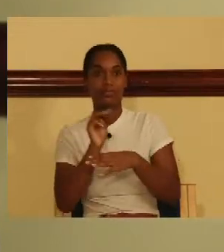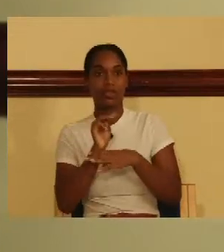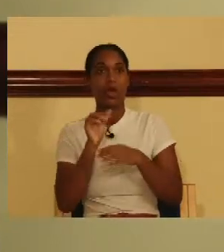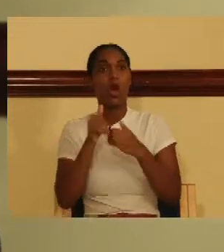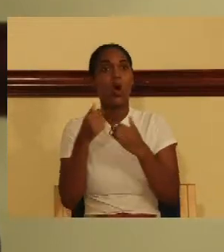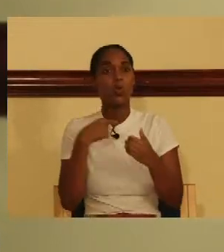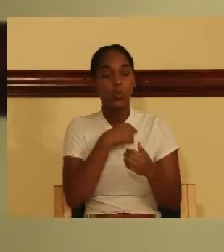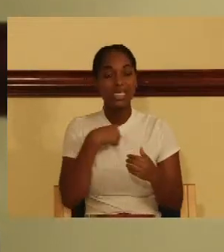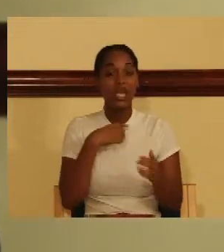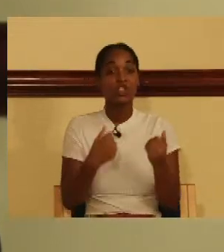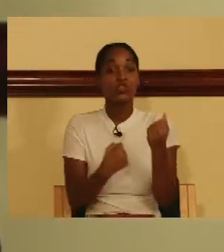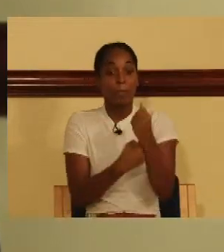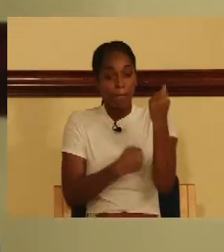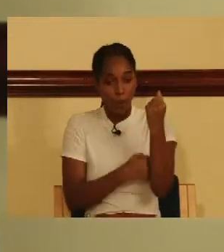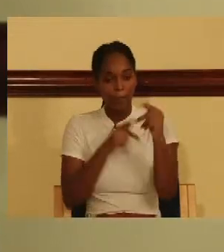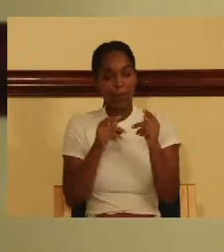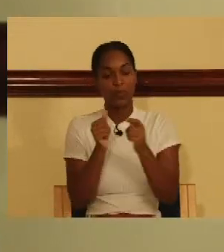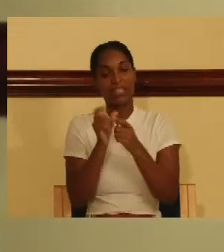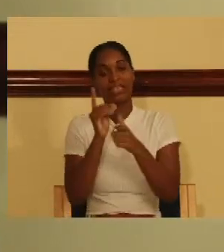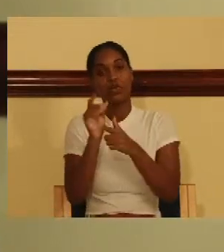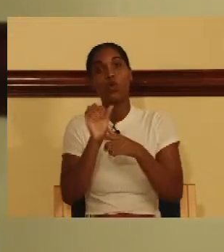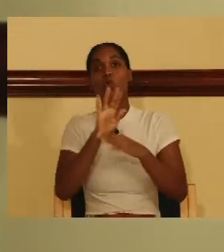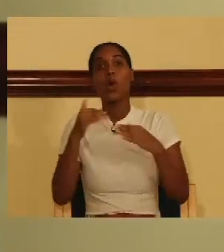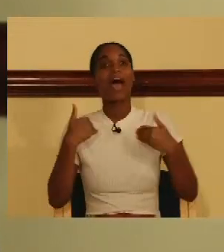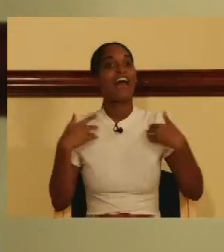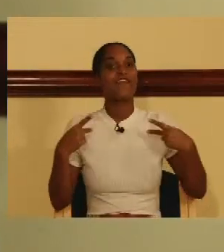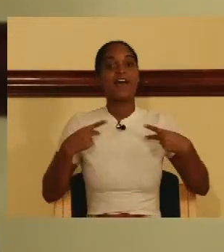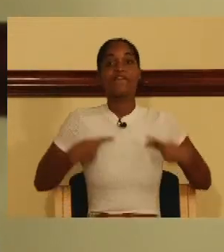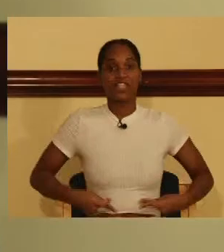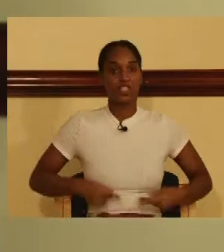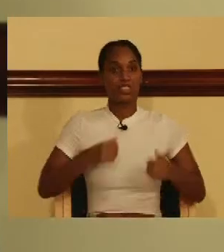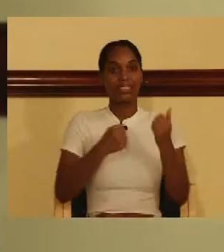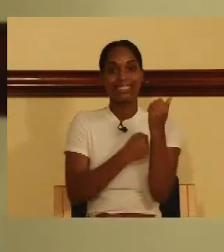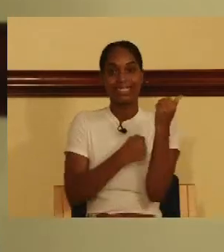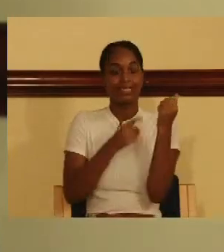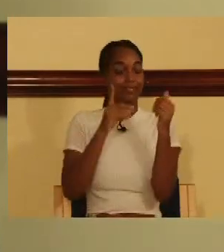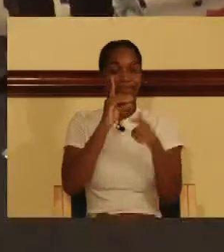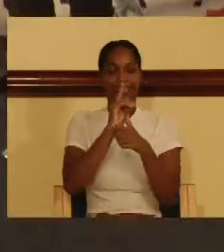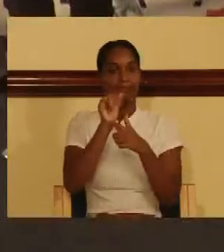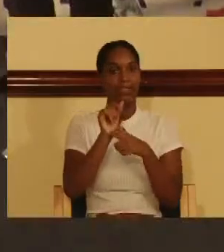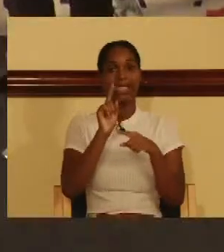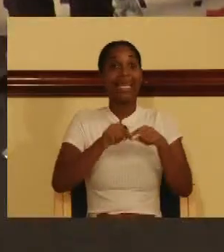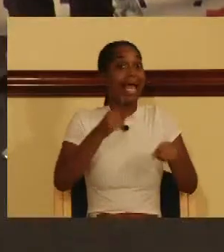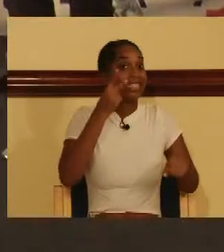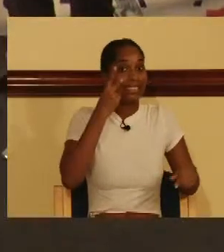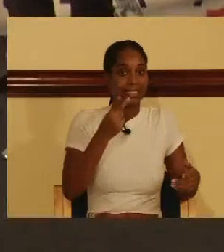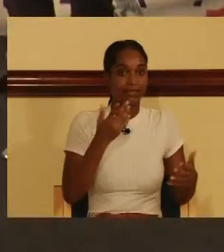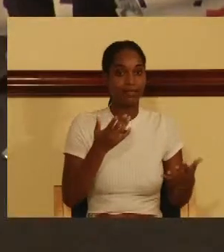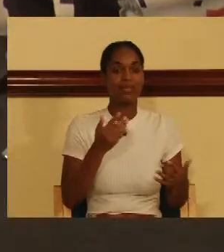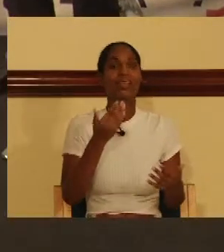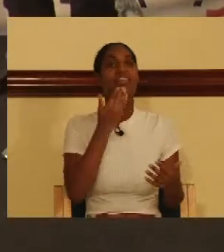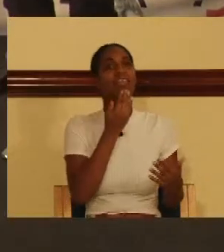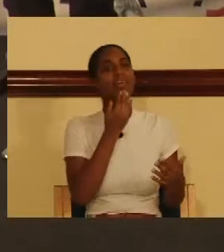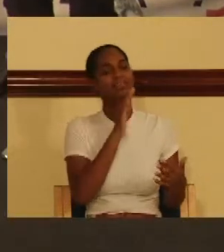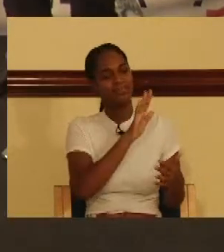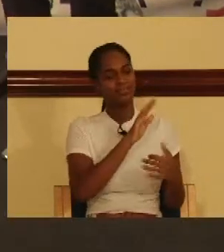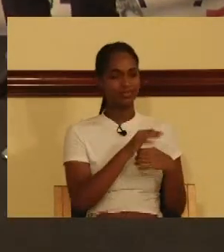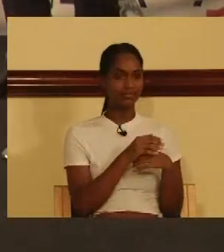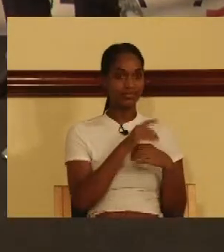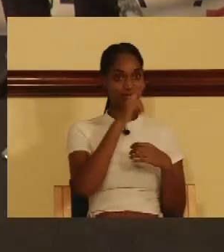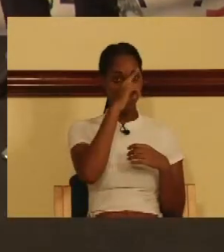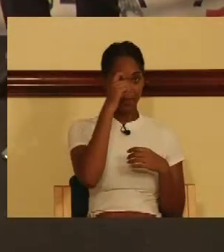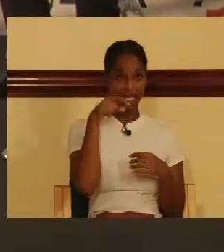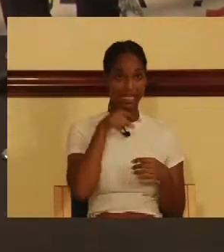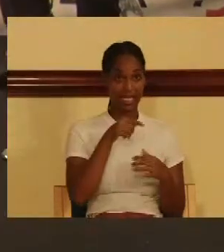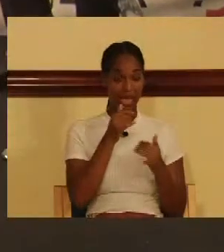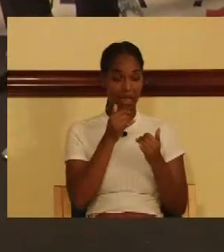and support persons who don't have physical disabilities? Thank you so much for that question, because incidentally, this